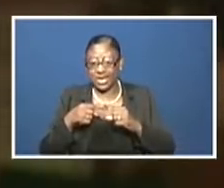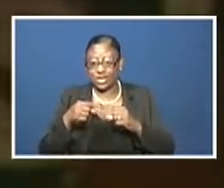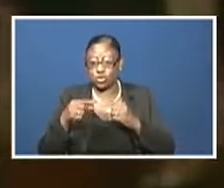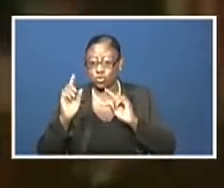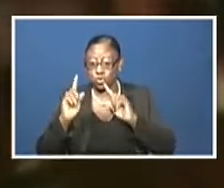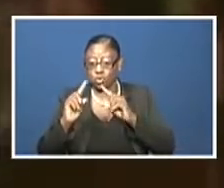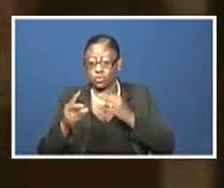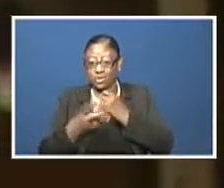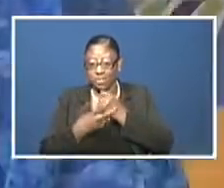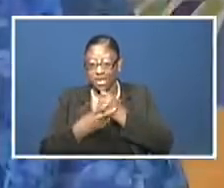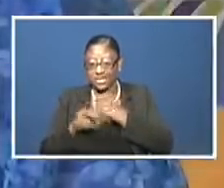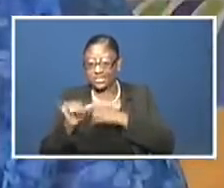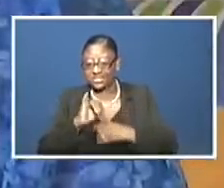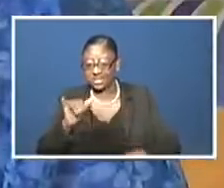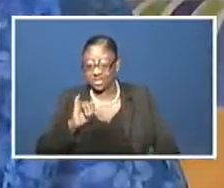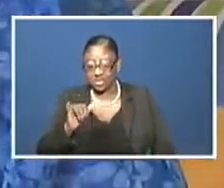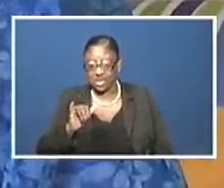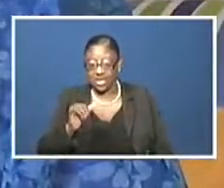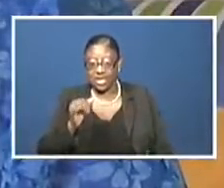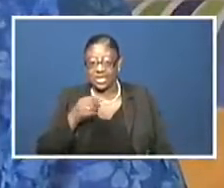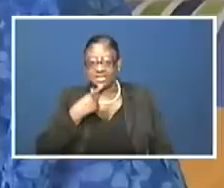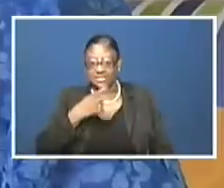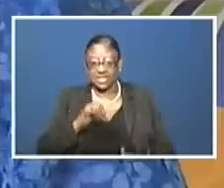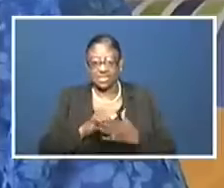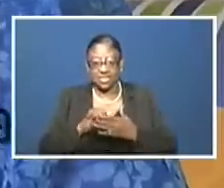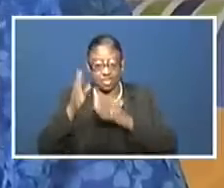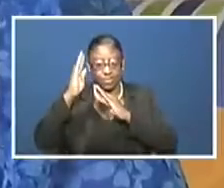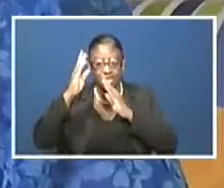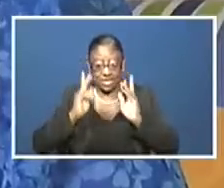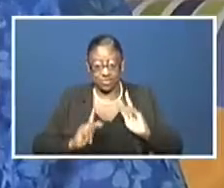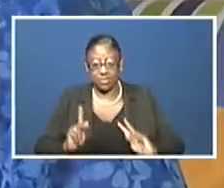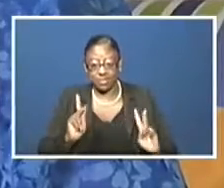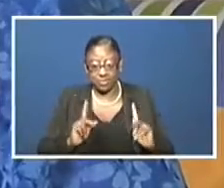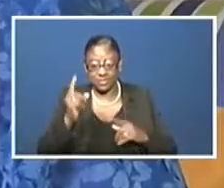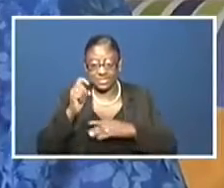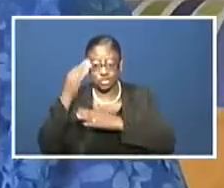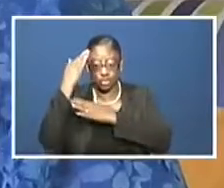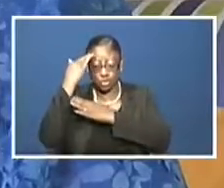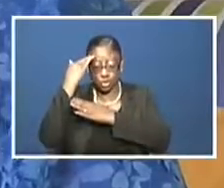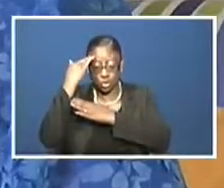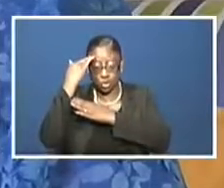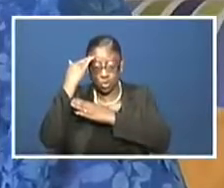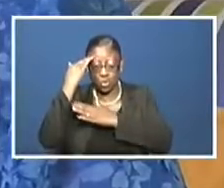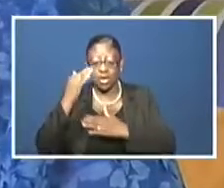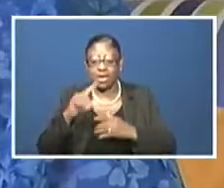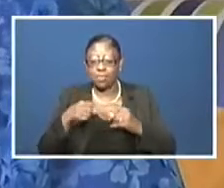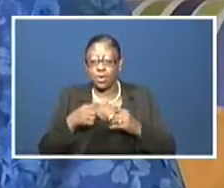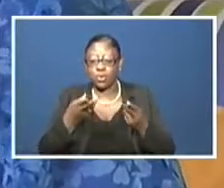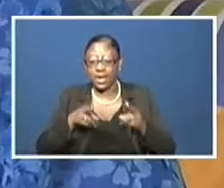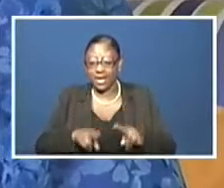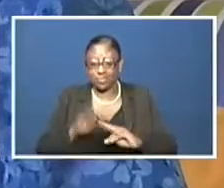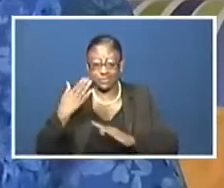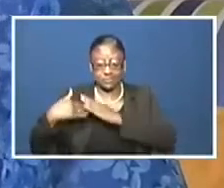and Sir Milo Butler. And the Bahamians need to know about it, because all the things they're enjoying today came because of